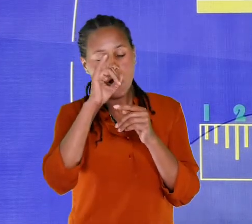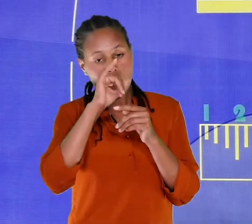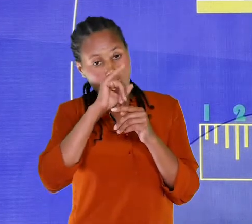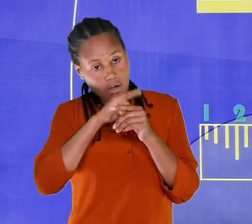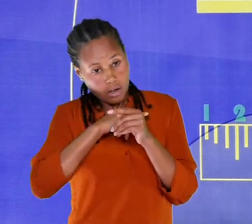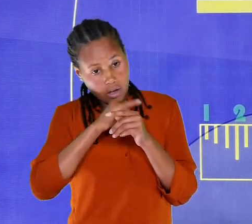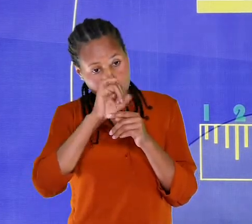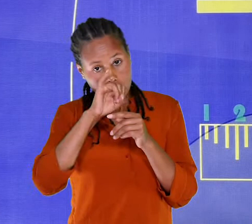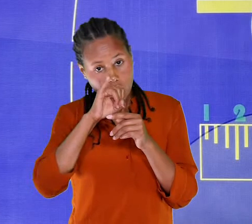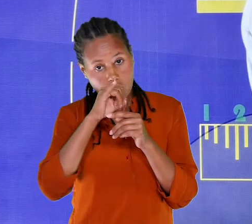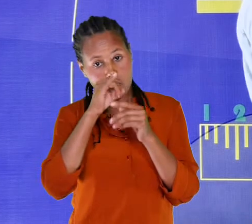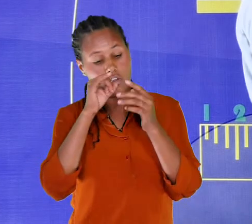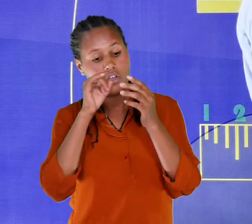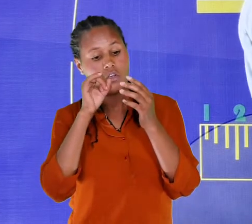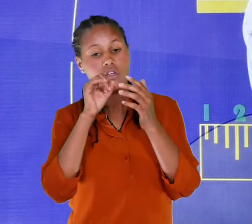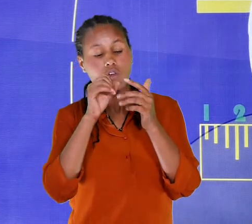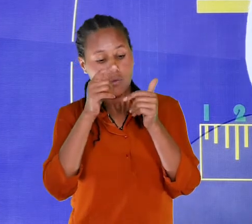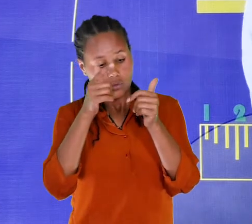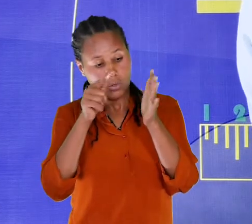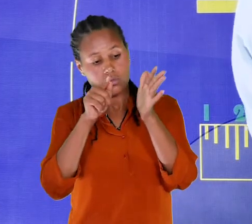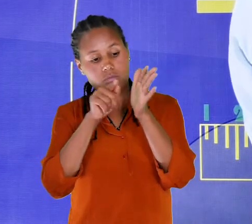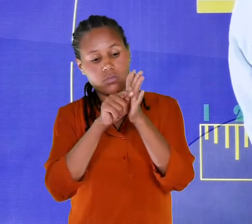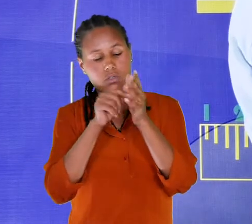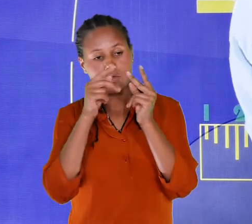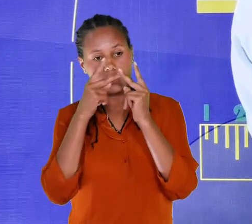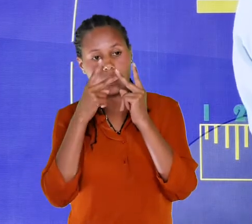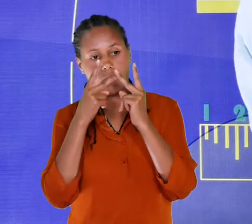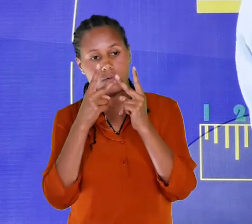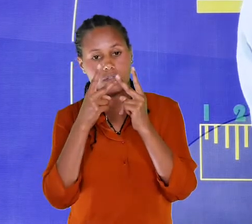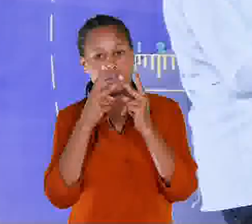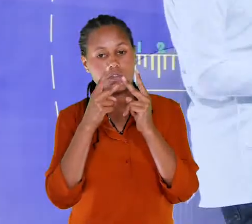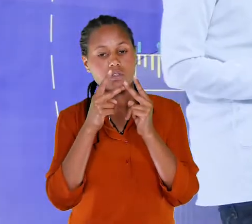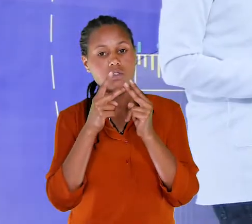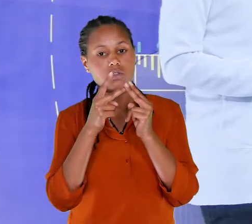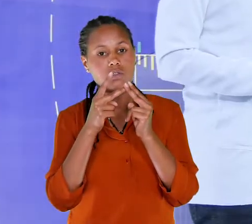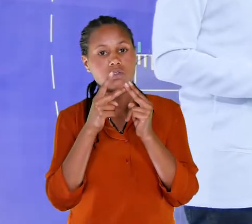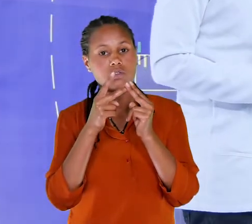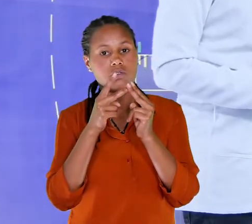and Sunday. This is an example. You can do like this.